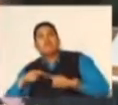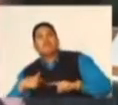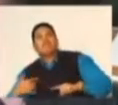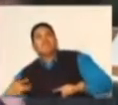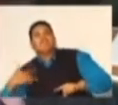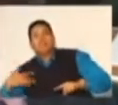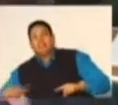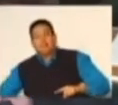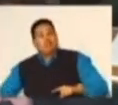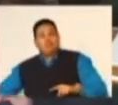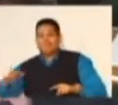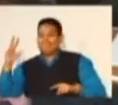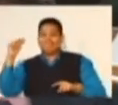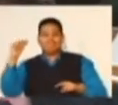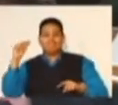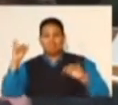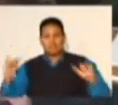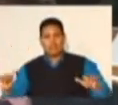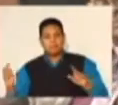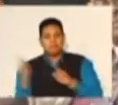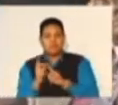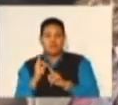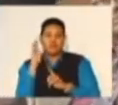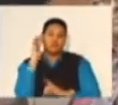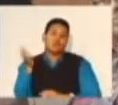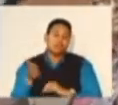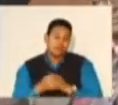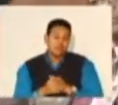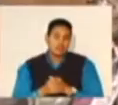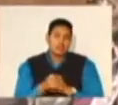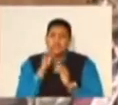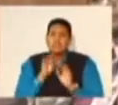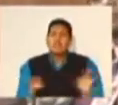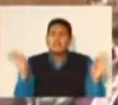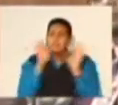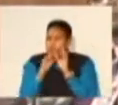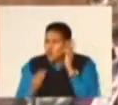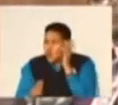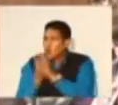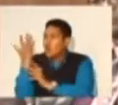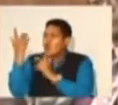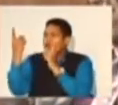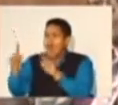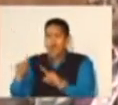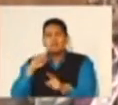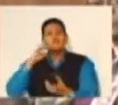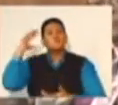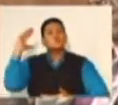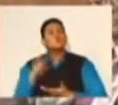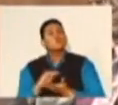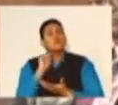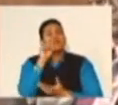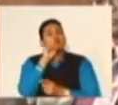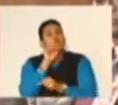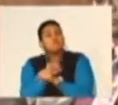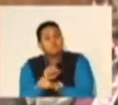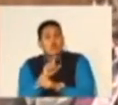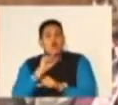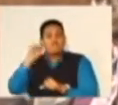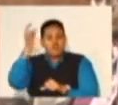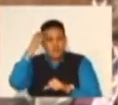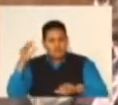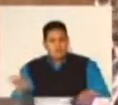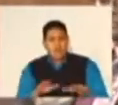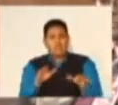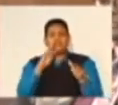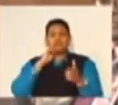Mr. Speaker, a critical plank of the growth agenda is to reduce the uncertainty of government action, reduce